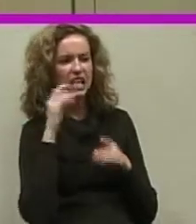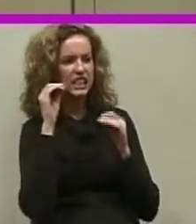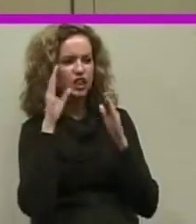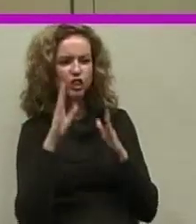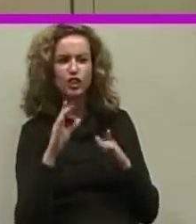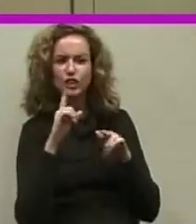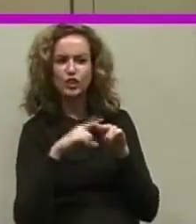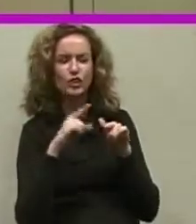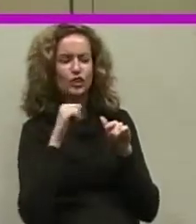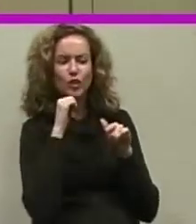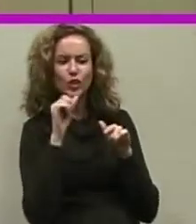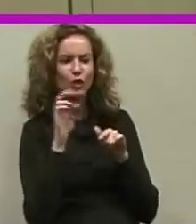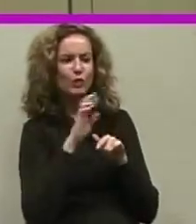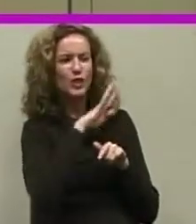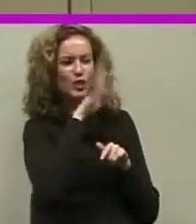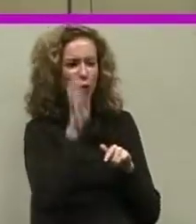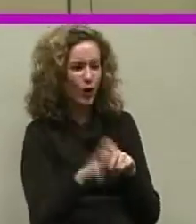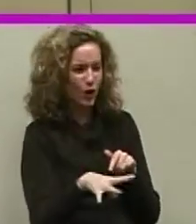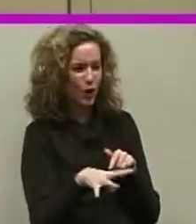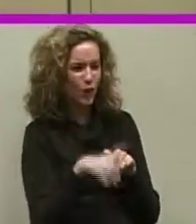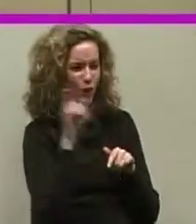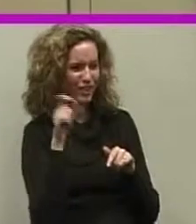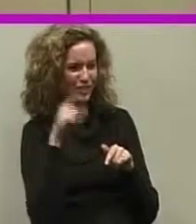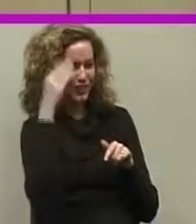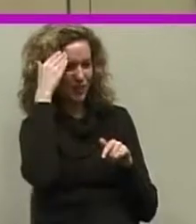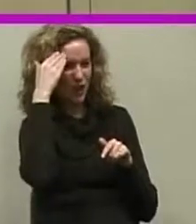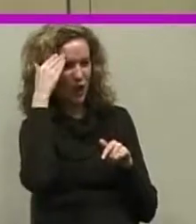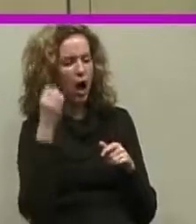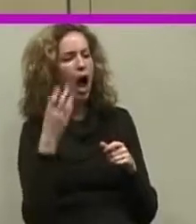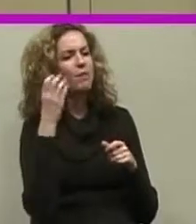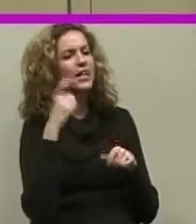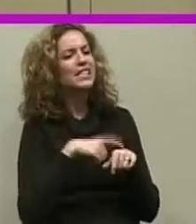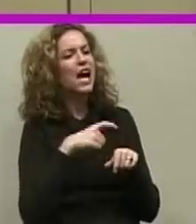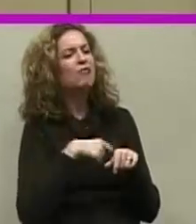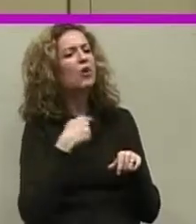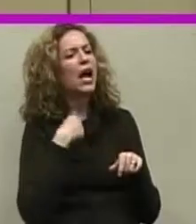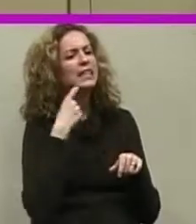answer. How many times do I have to tell you this? 33.